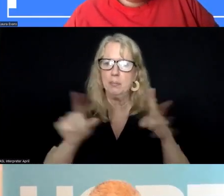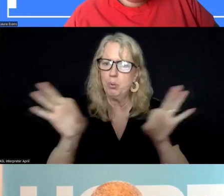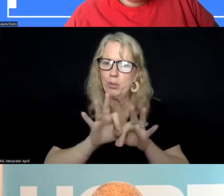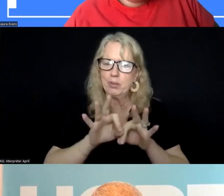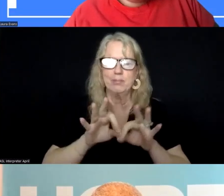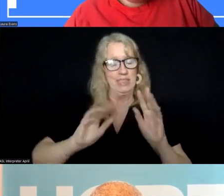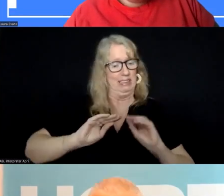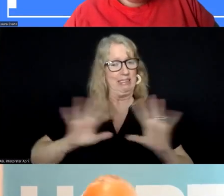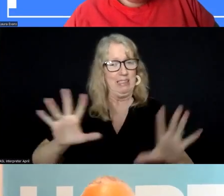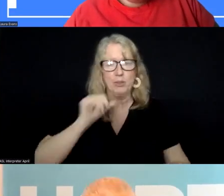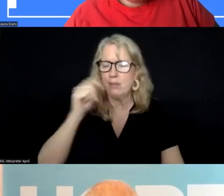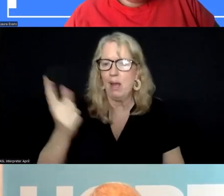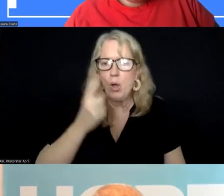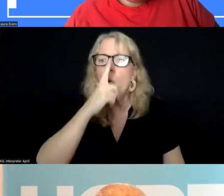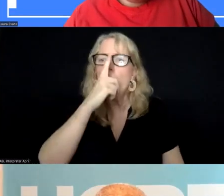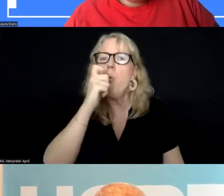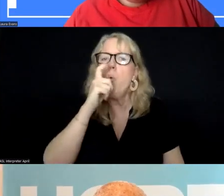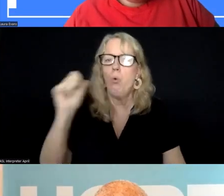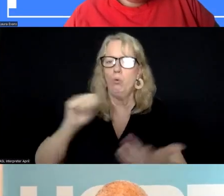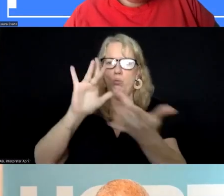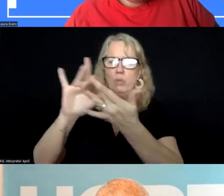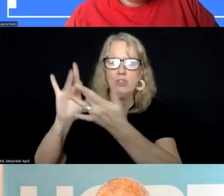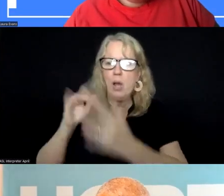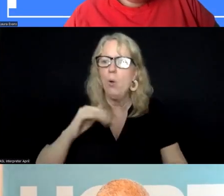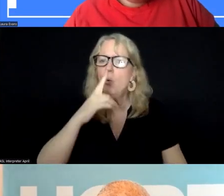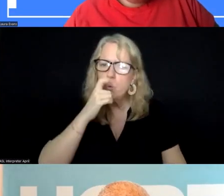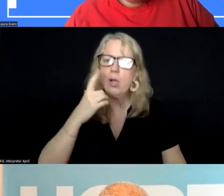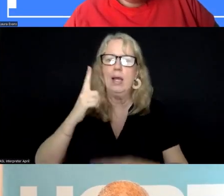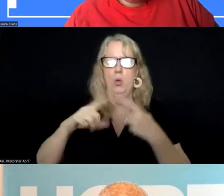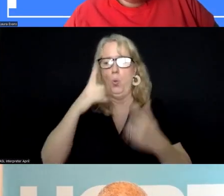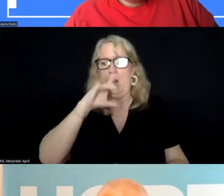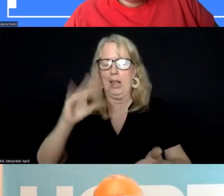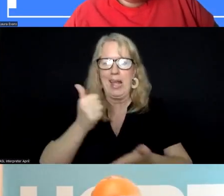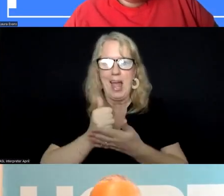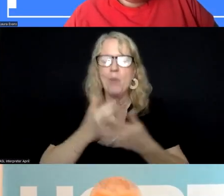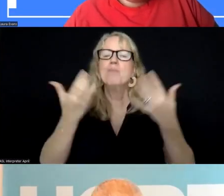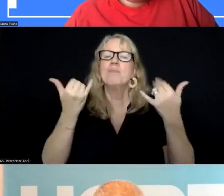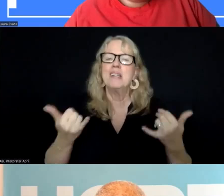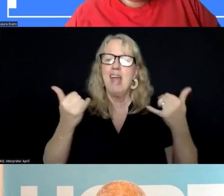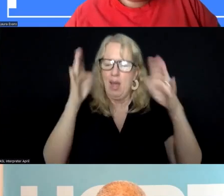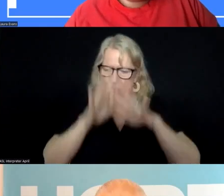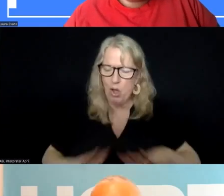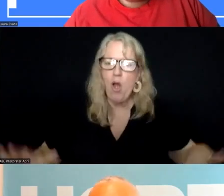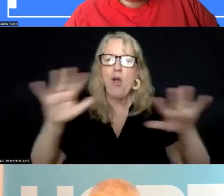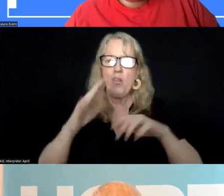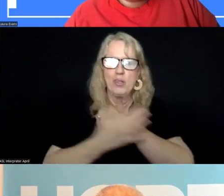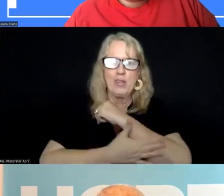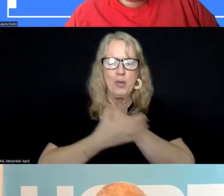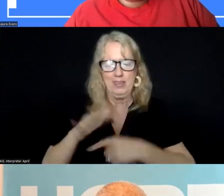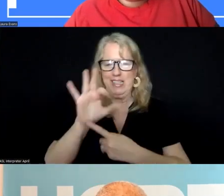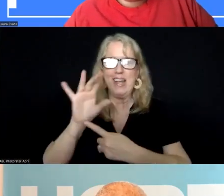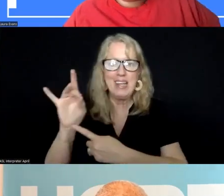been clear who to reach out to for help or what that help would look like. But now all across the country, there's 988.